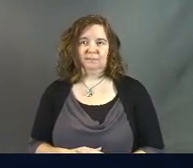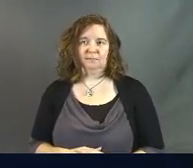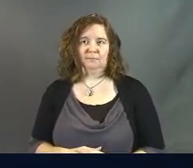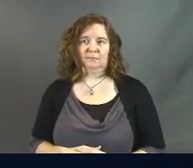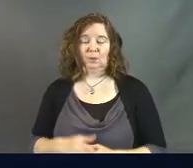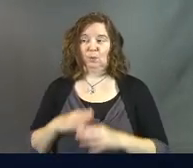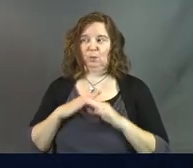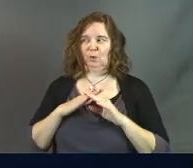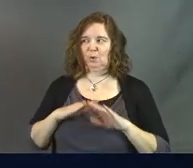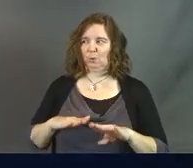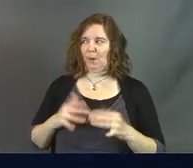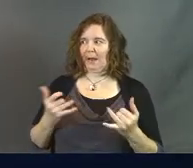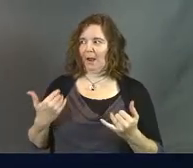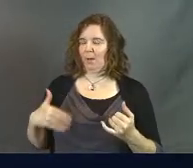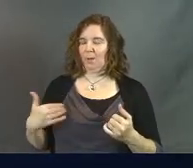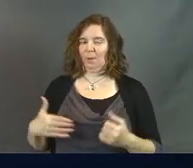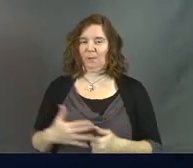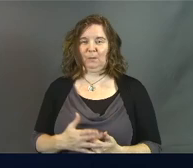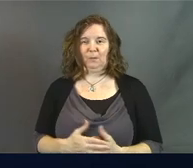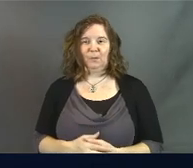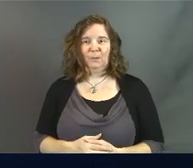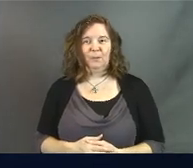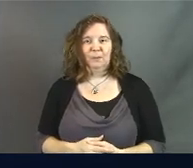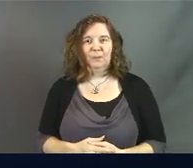Well, you're quiet now.